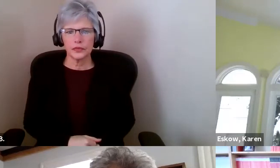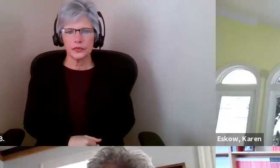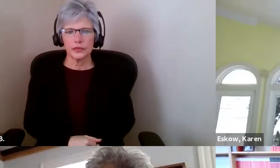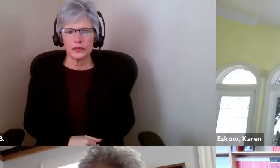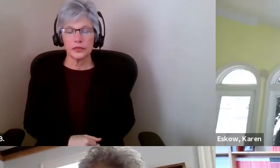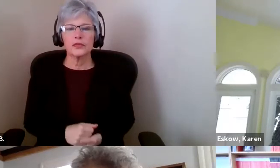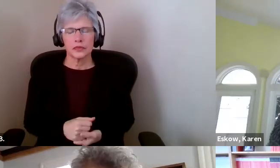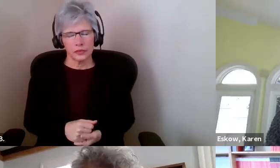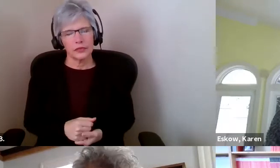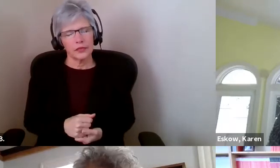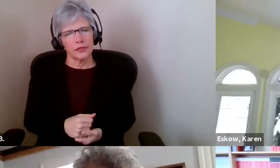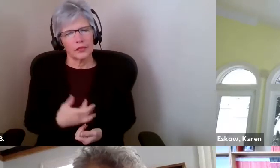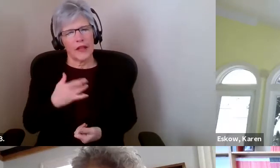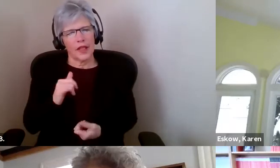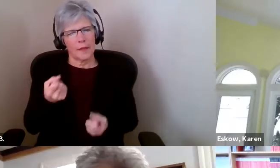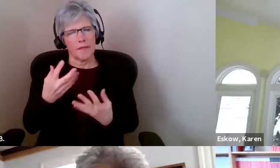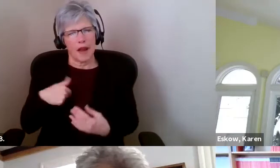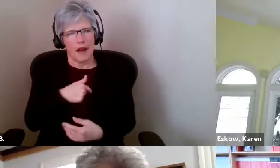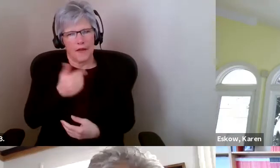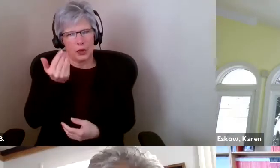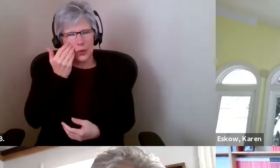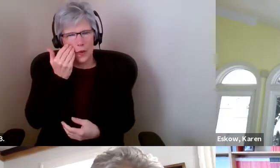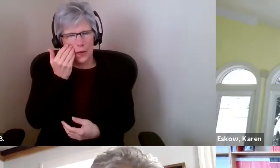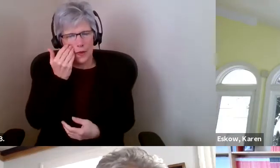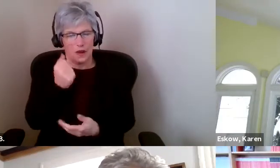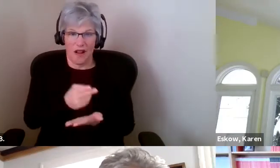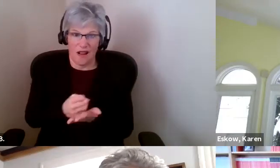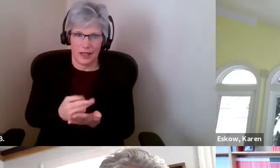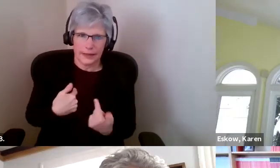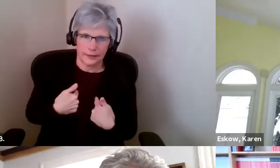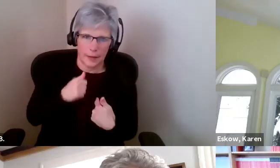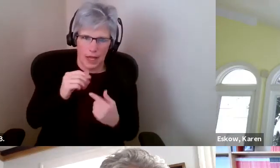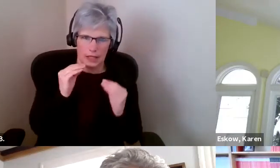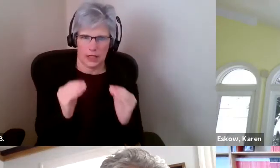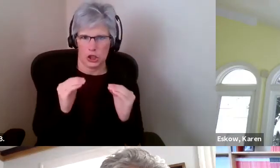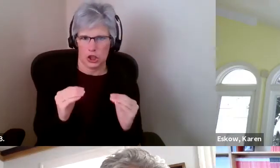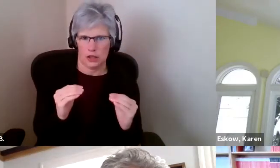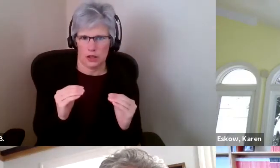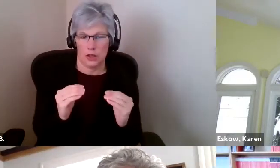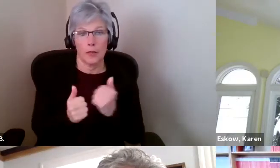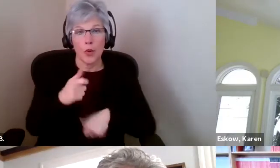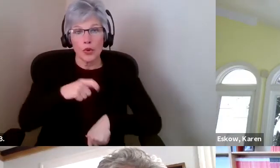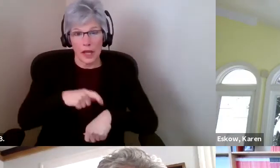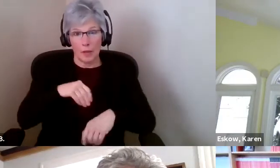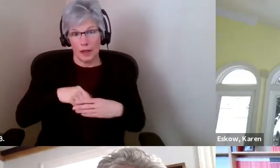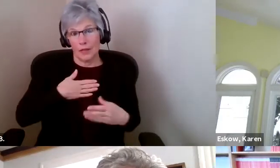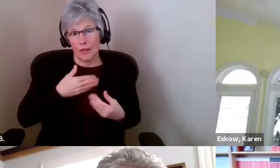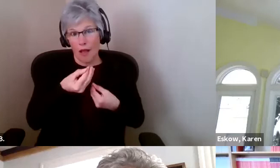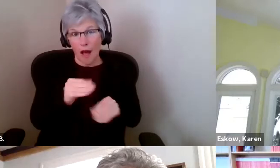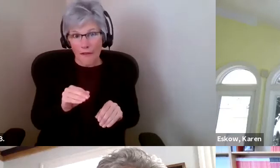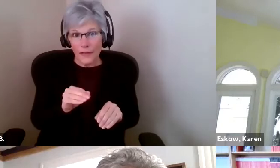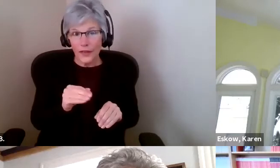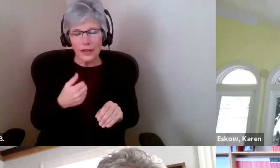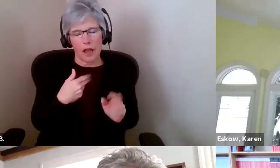of us have. And I'll be honest, I don't, of course, teach. And most of the time I'm in my office like I am now in